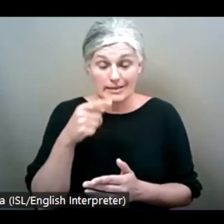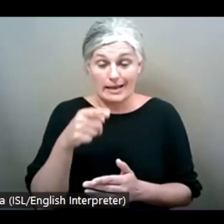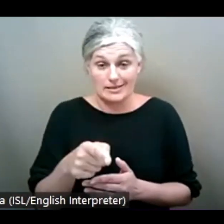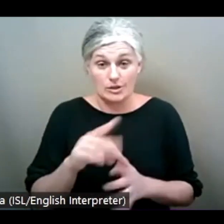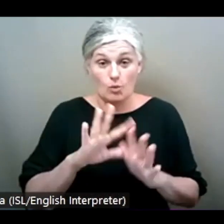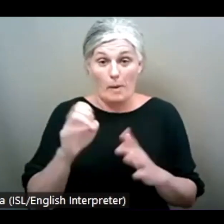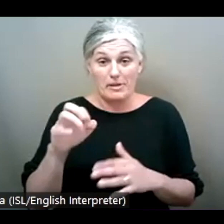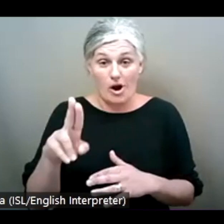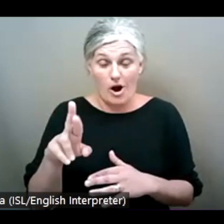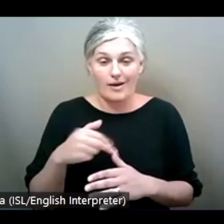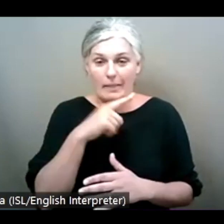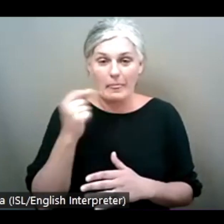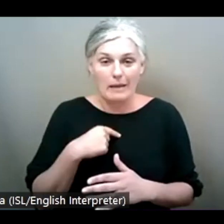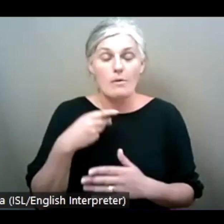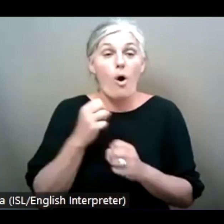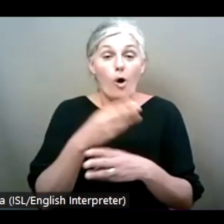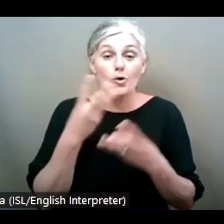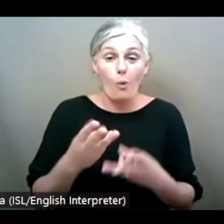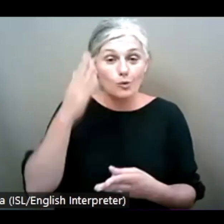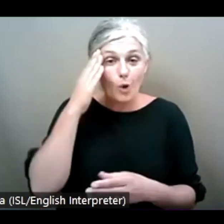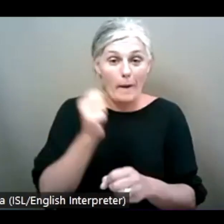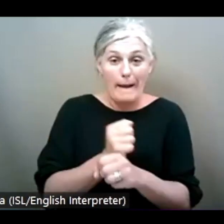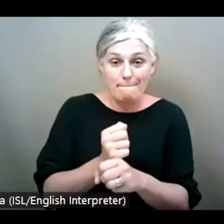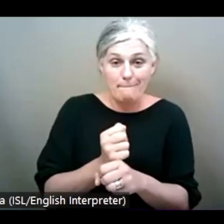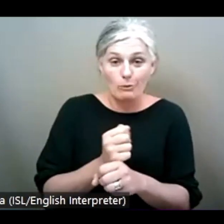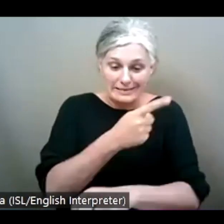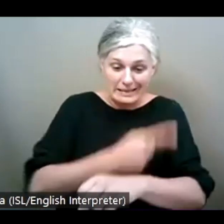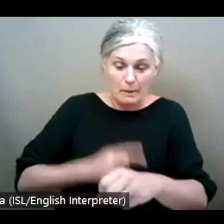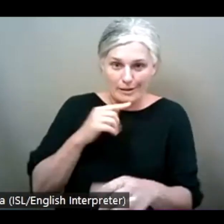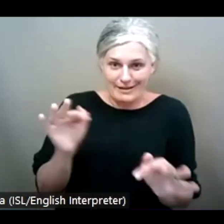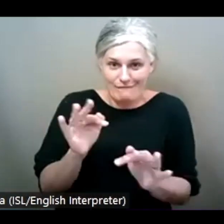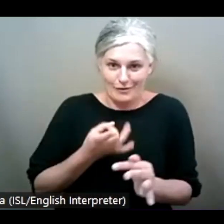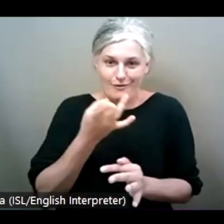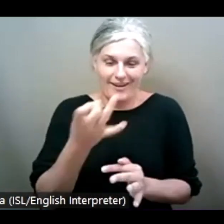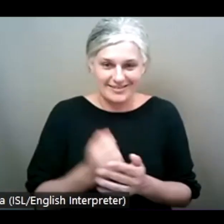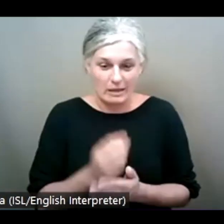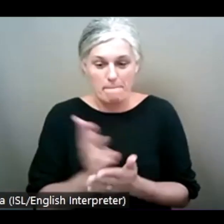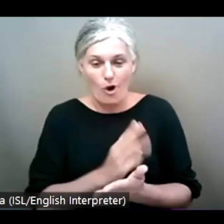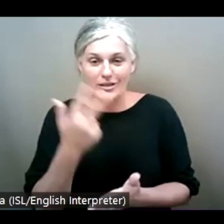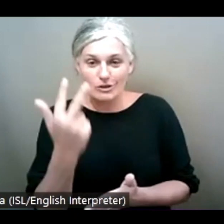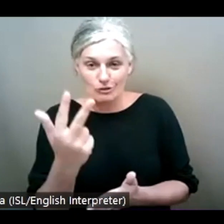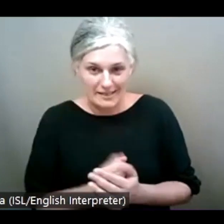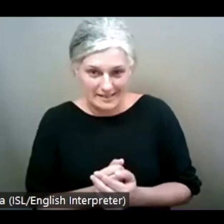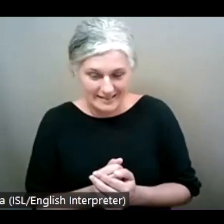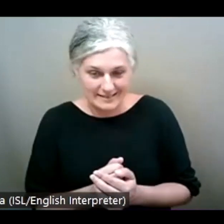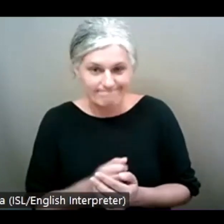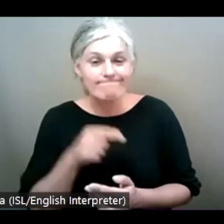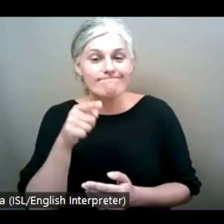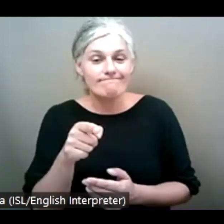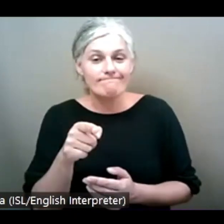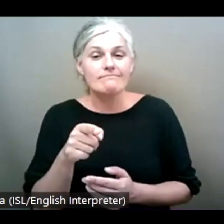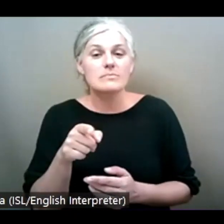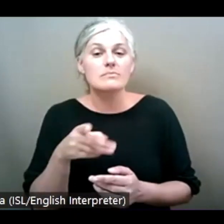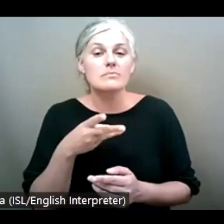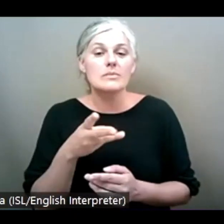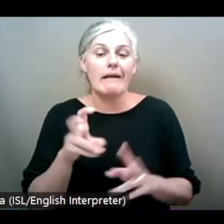to Know About Disability but were afraid to ask. So this is part 3, and this webinar is subtitled